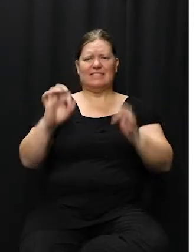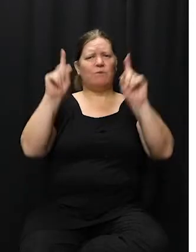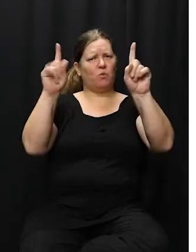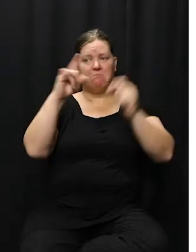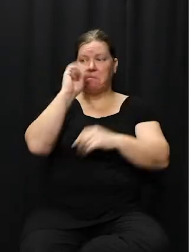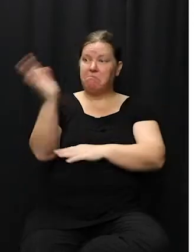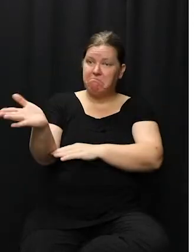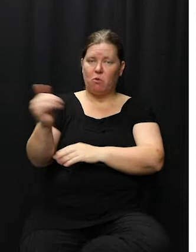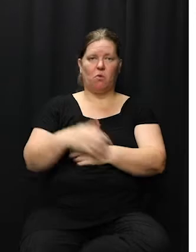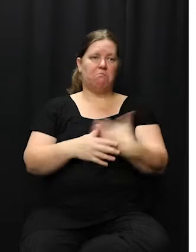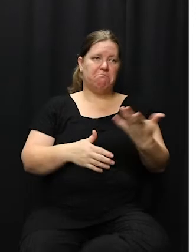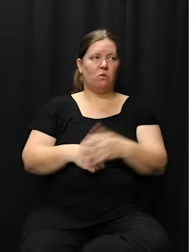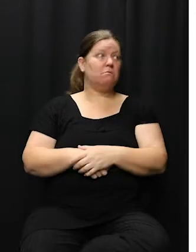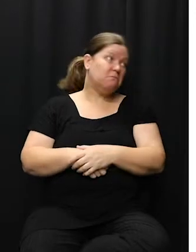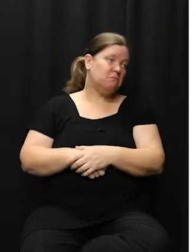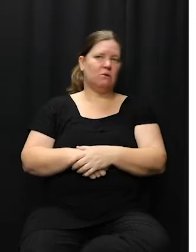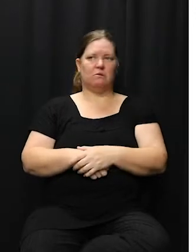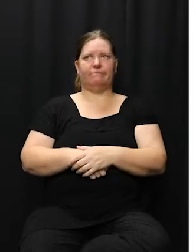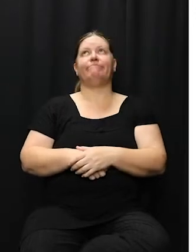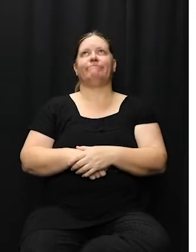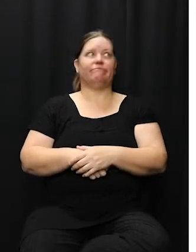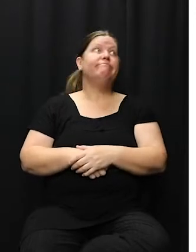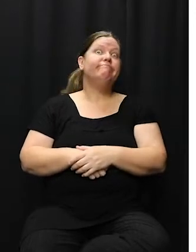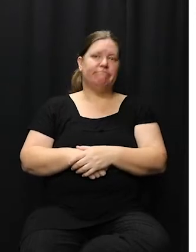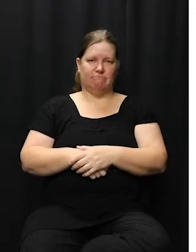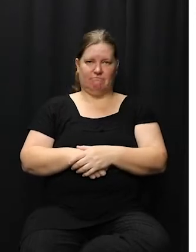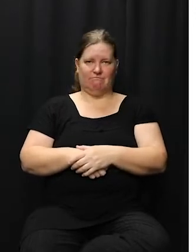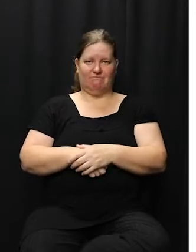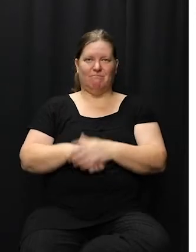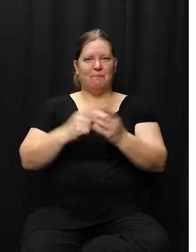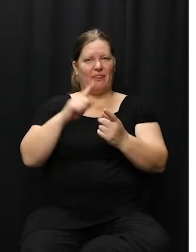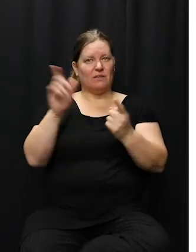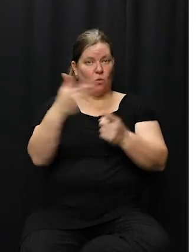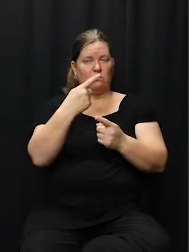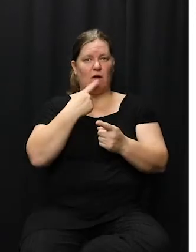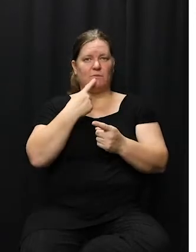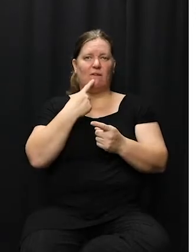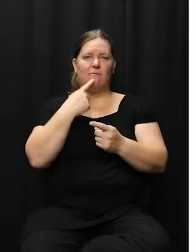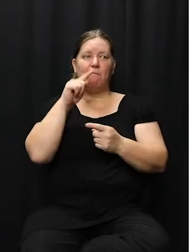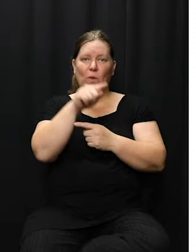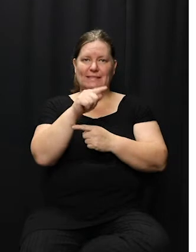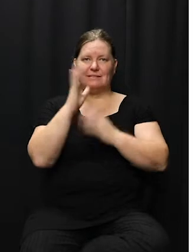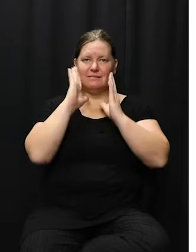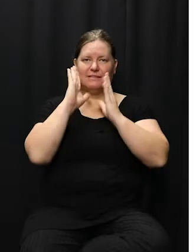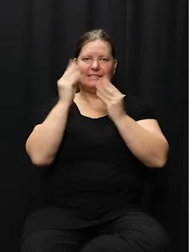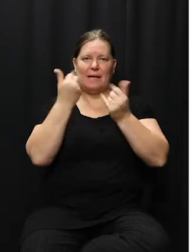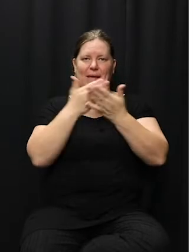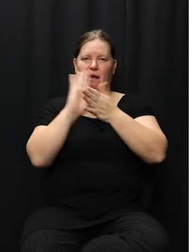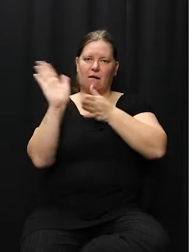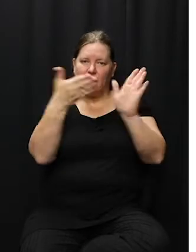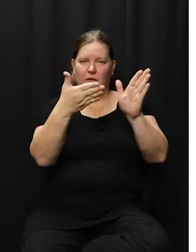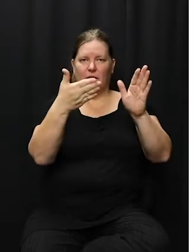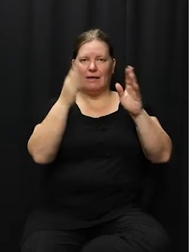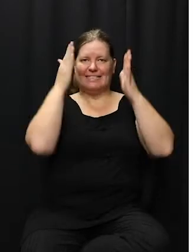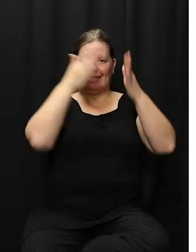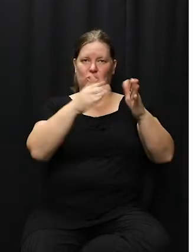that, or that. There's a lot of things that happen, and they're all types of points because you are somehow trying to direct someone's attention to a different